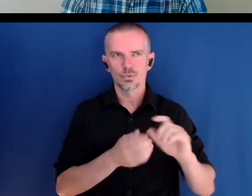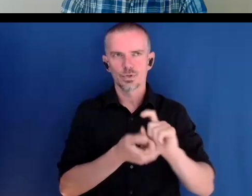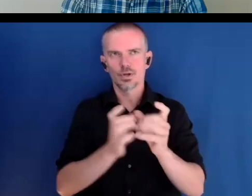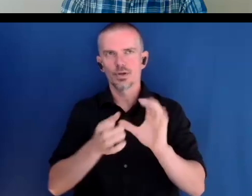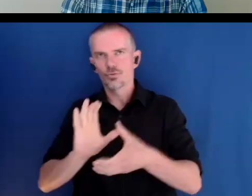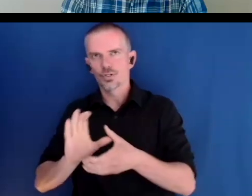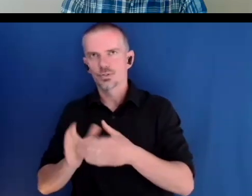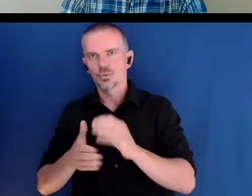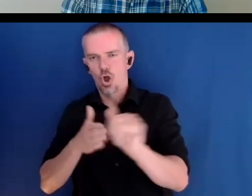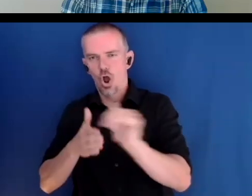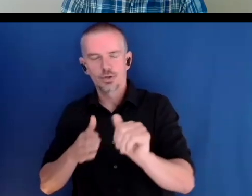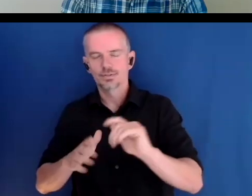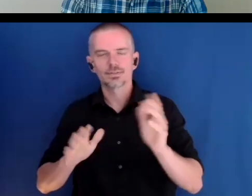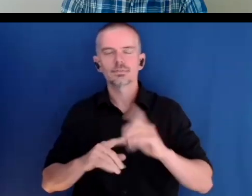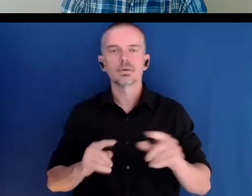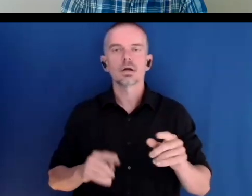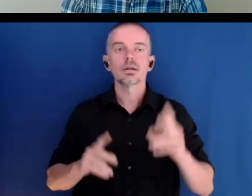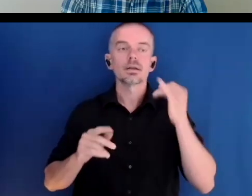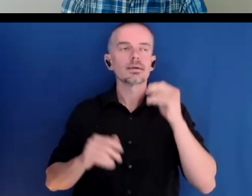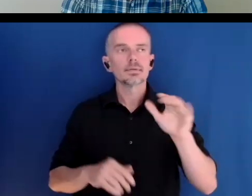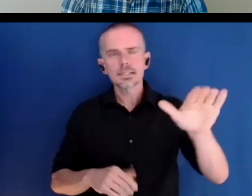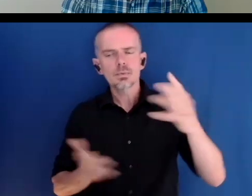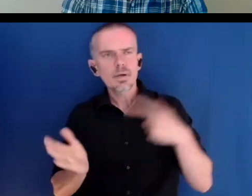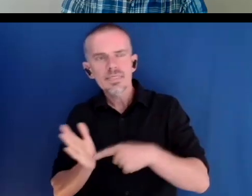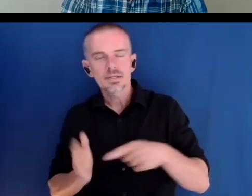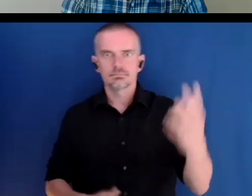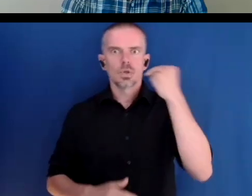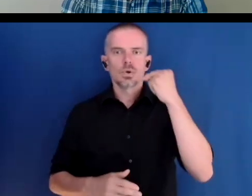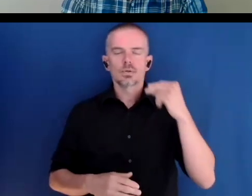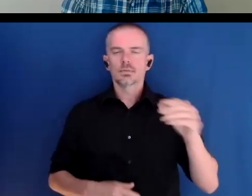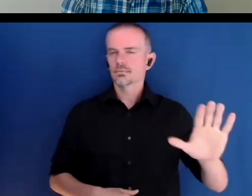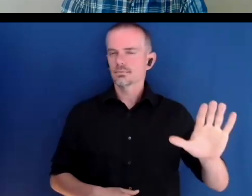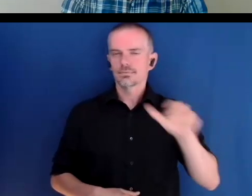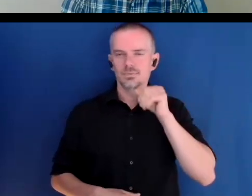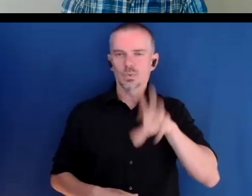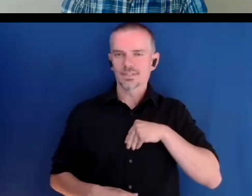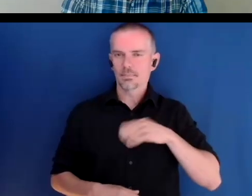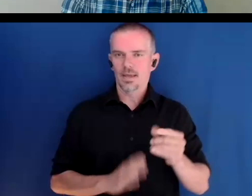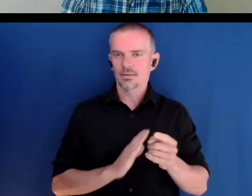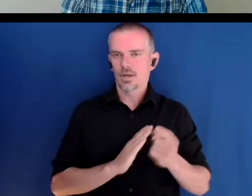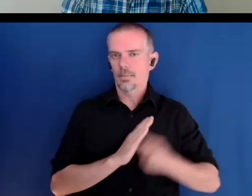don't just believe someone who says we can't do it. Yep.